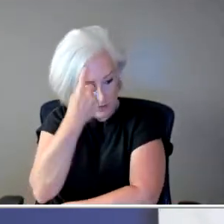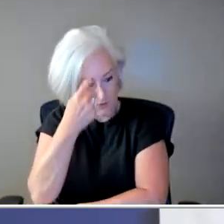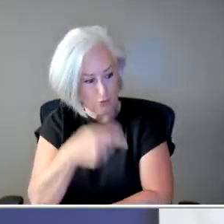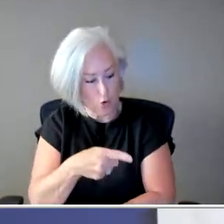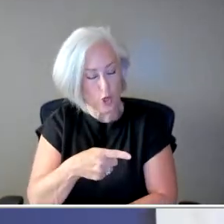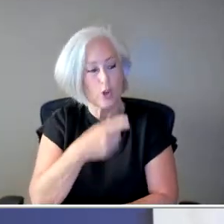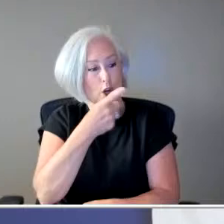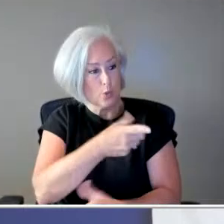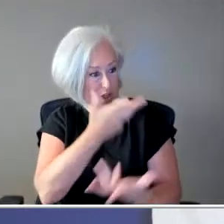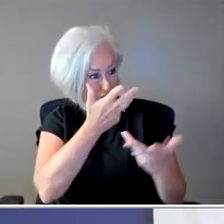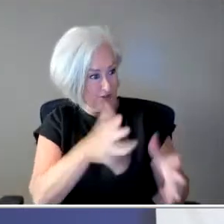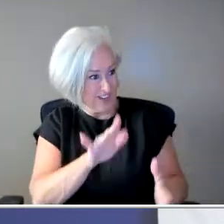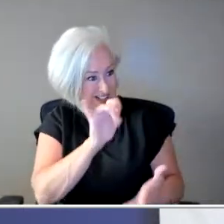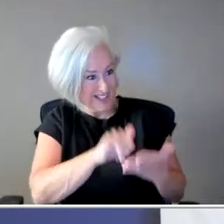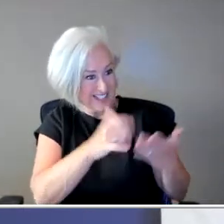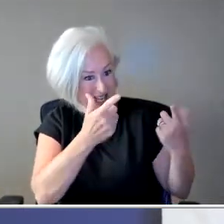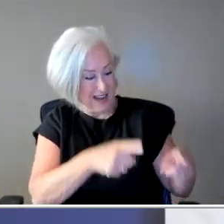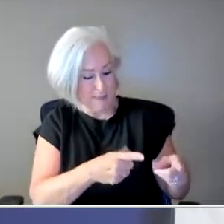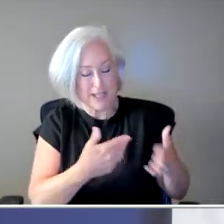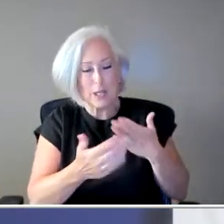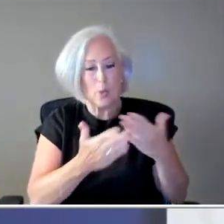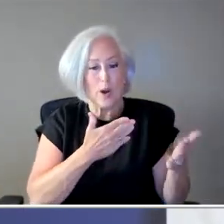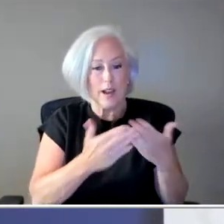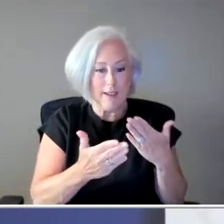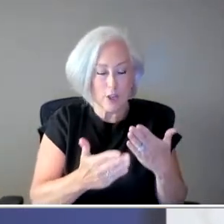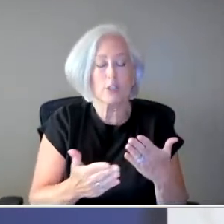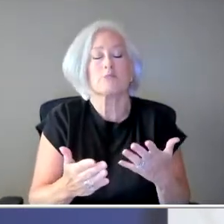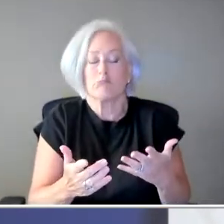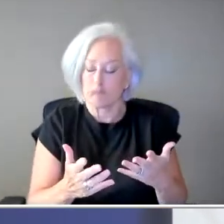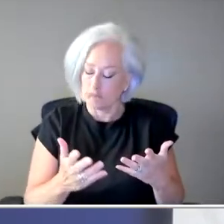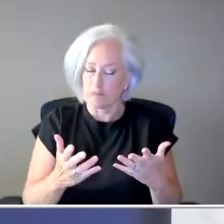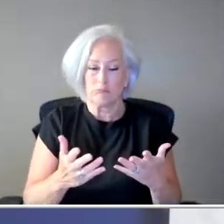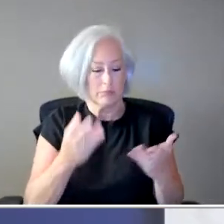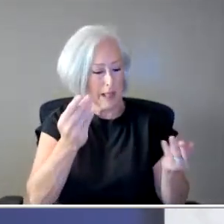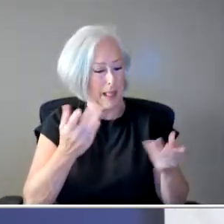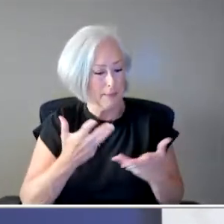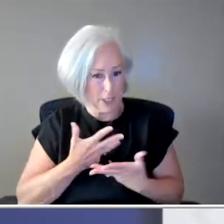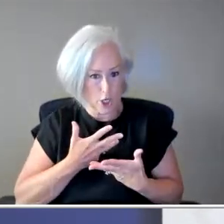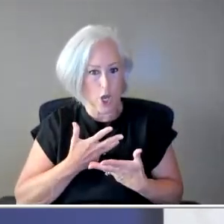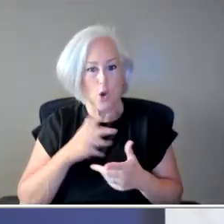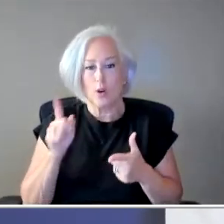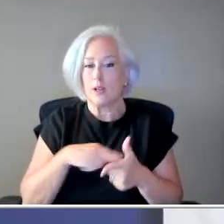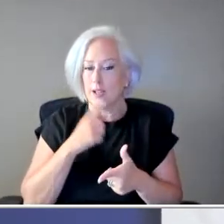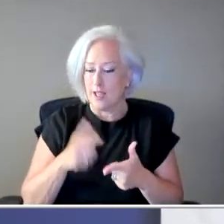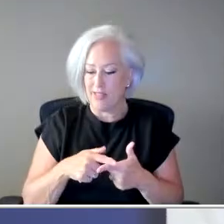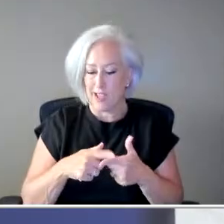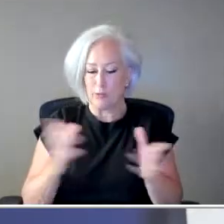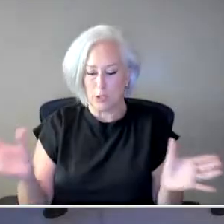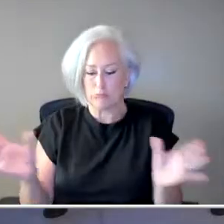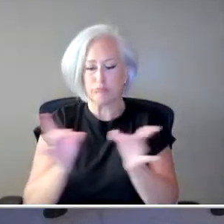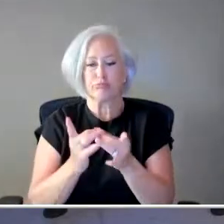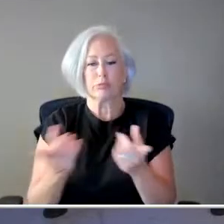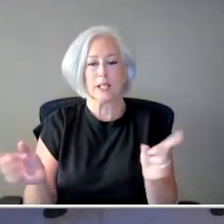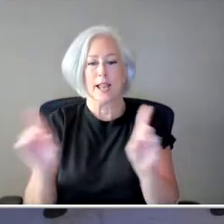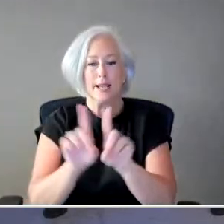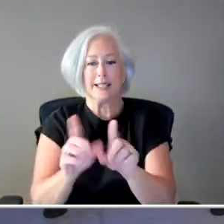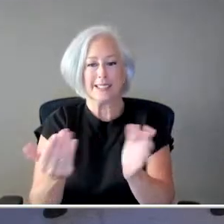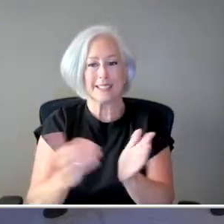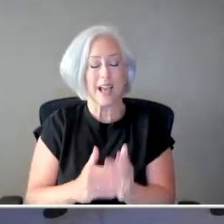got your whatever that is, you know, sorted out, just like let me know where you're at, and like we'll hook back up again. I think people want to work underneath